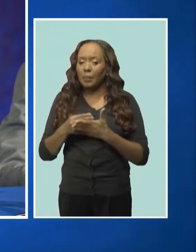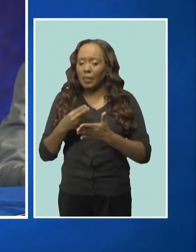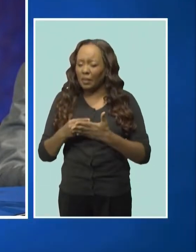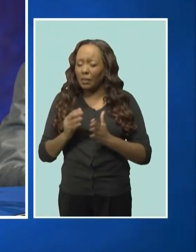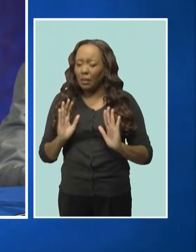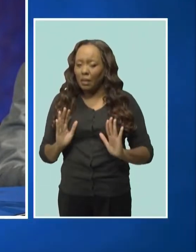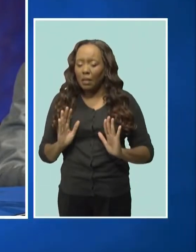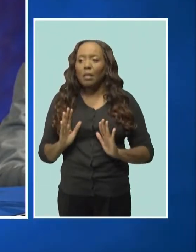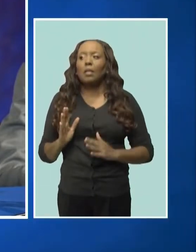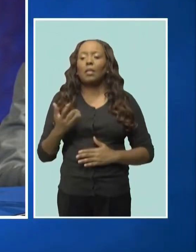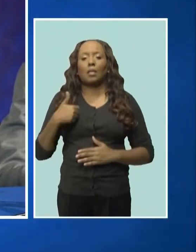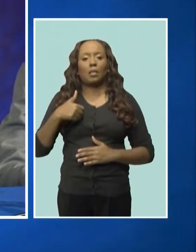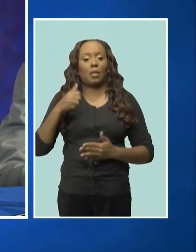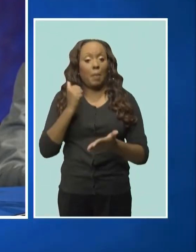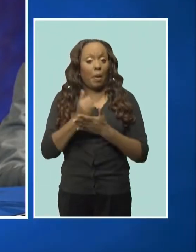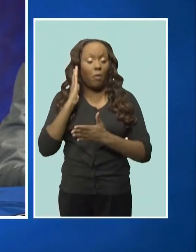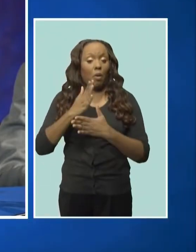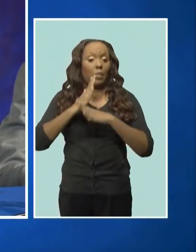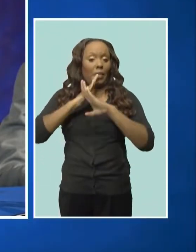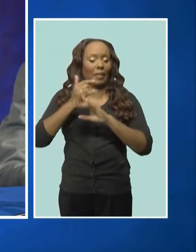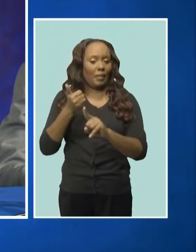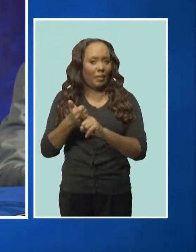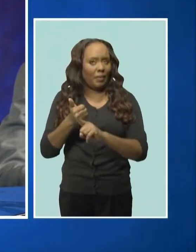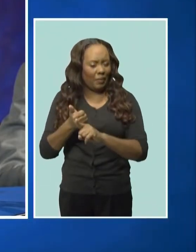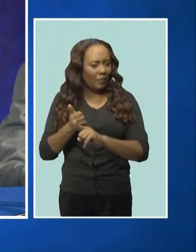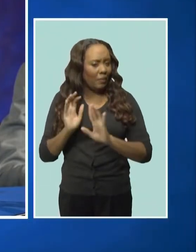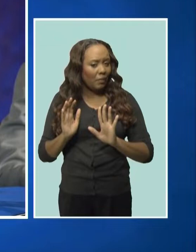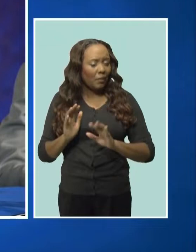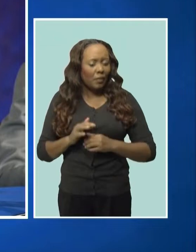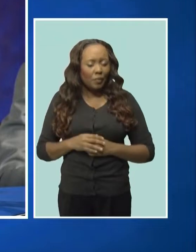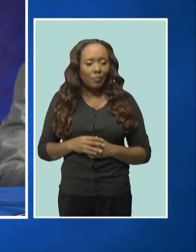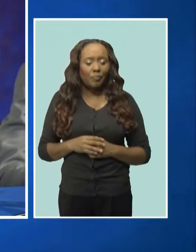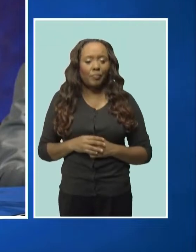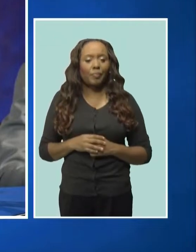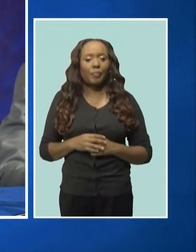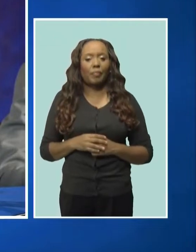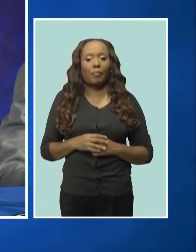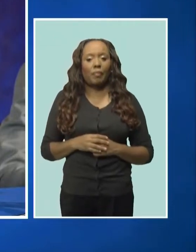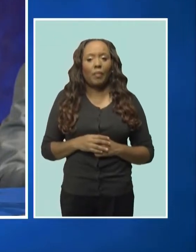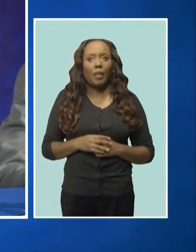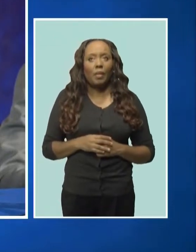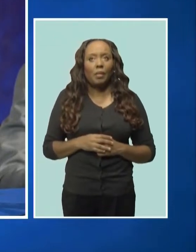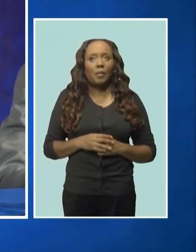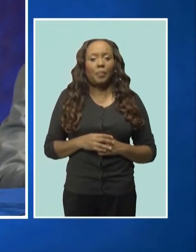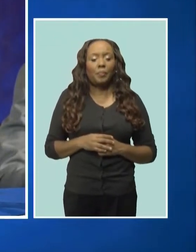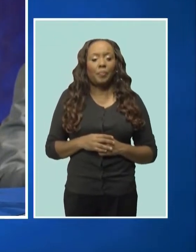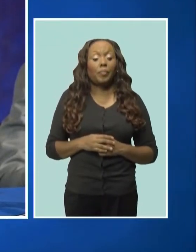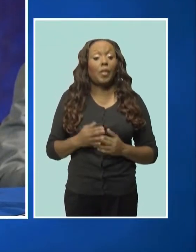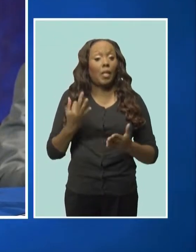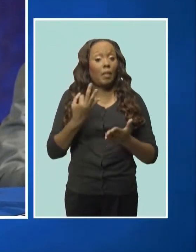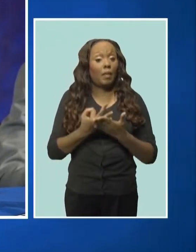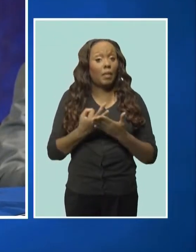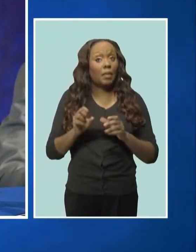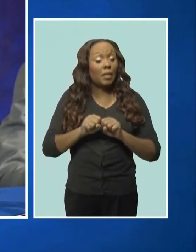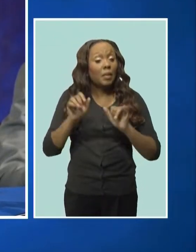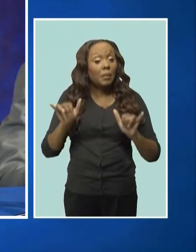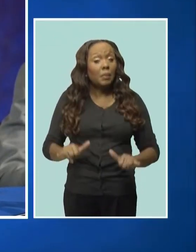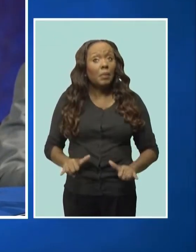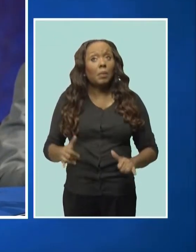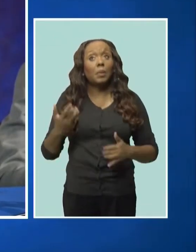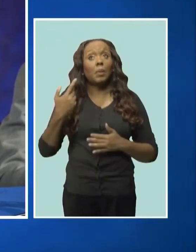is. From a financial perspective, in terms of the financial system,